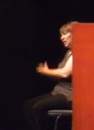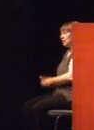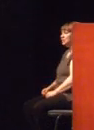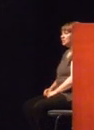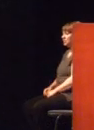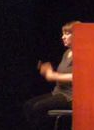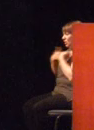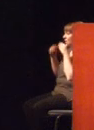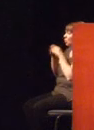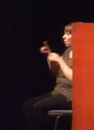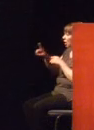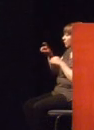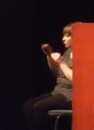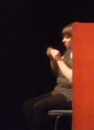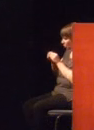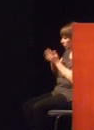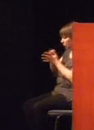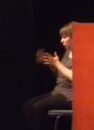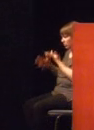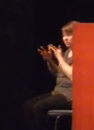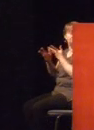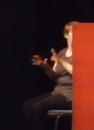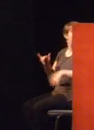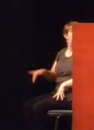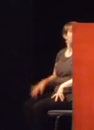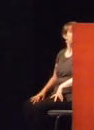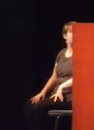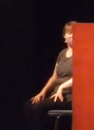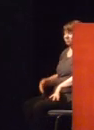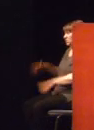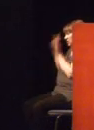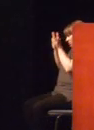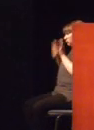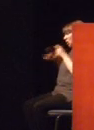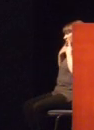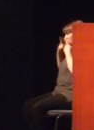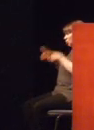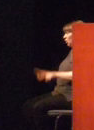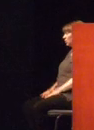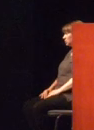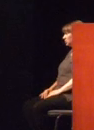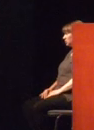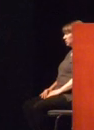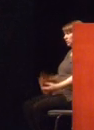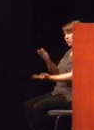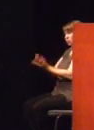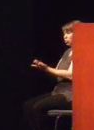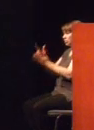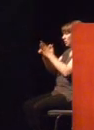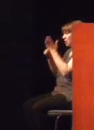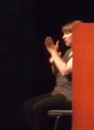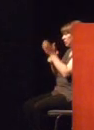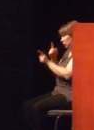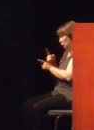complete transfer level math that way. So that's a pretty good result for us. It does sort of prove the legislature right, which can